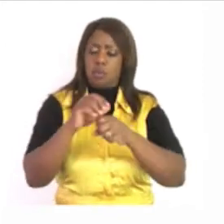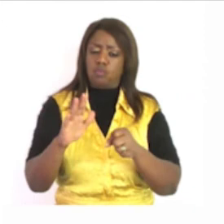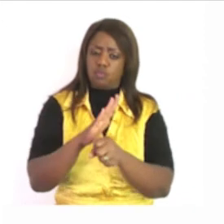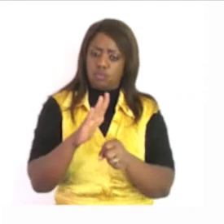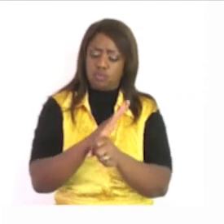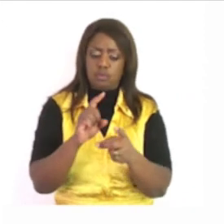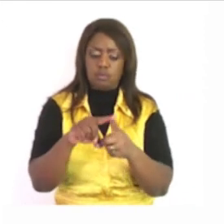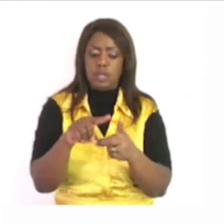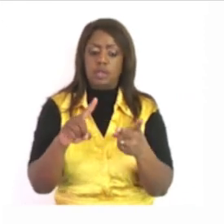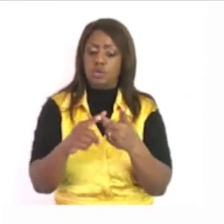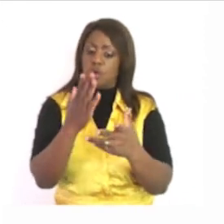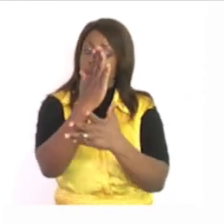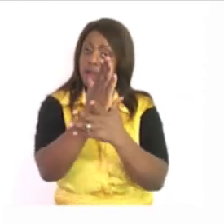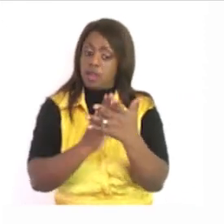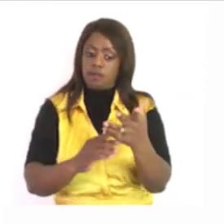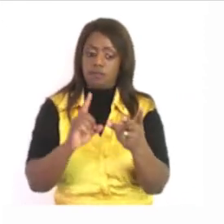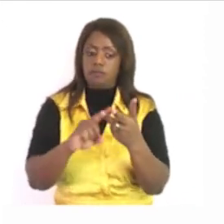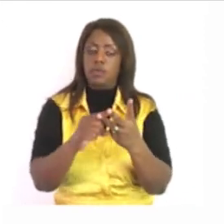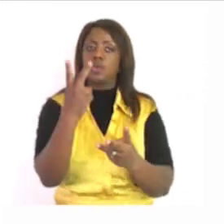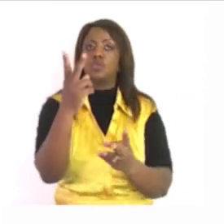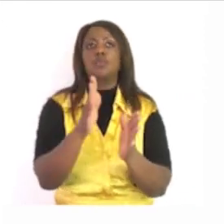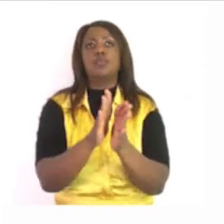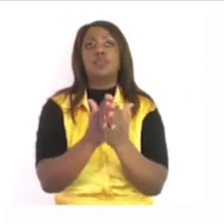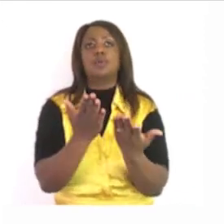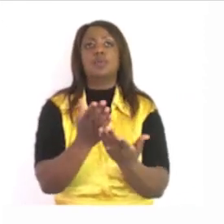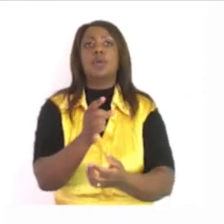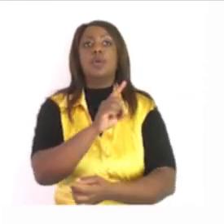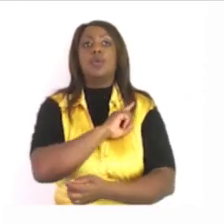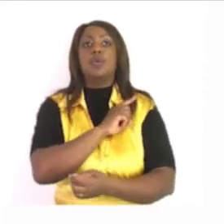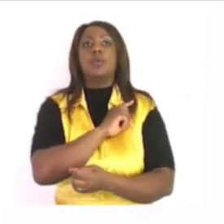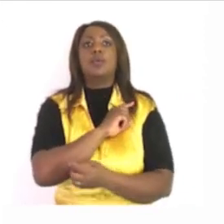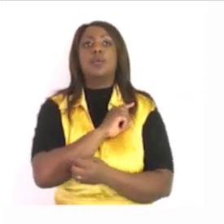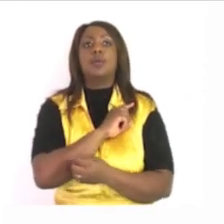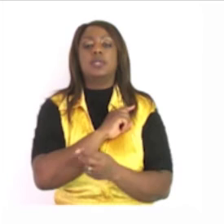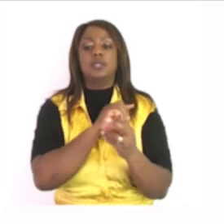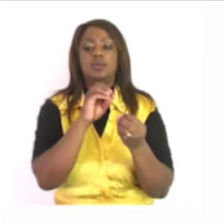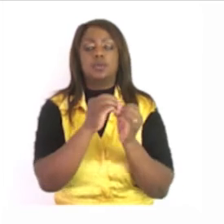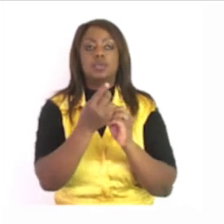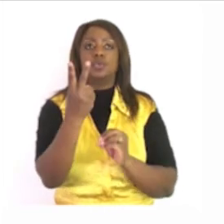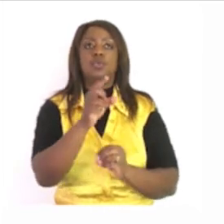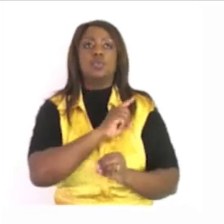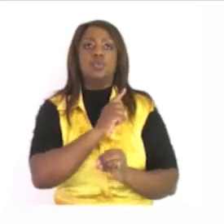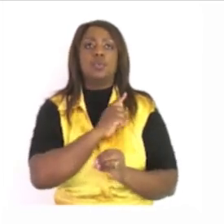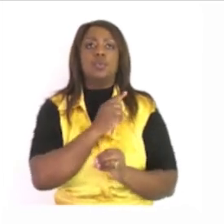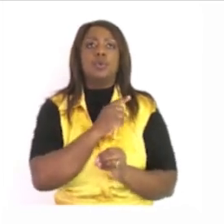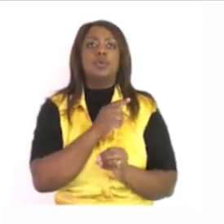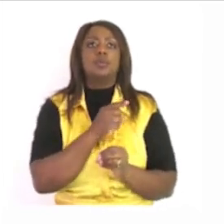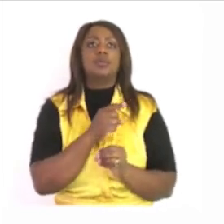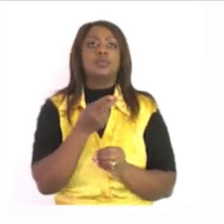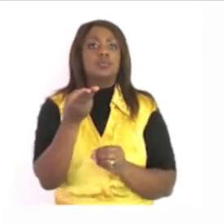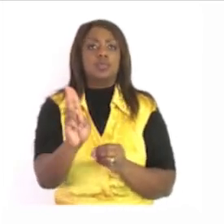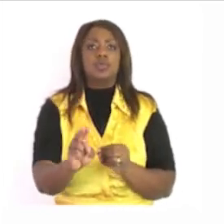why will you not use a balance scale marked in grams to measure the mass of